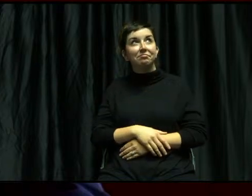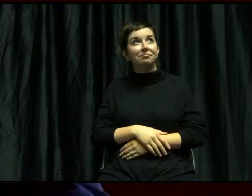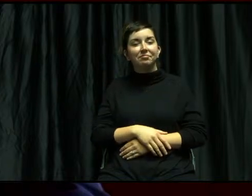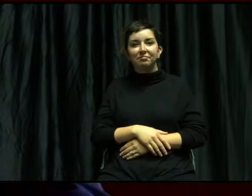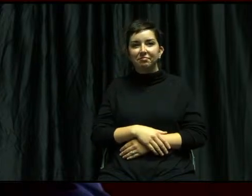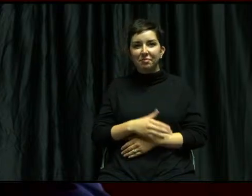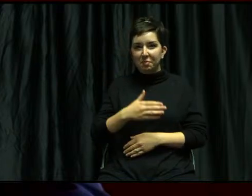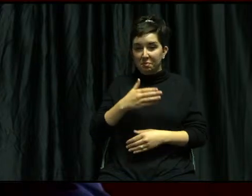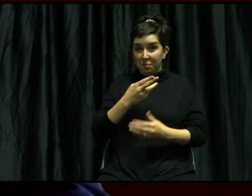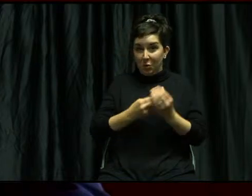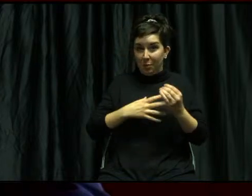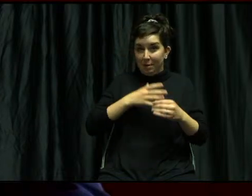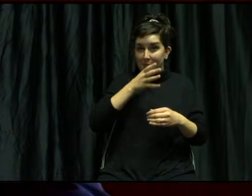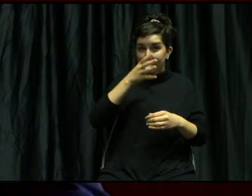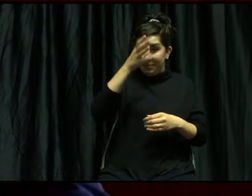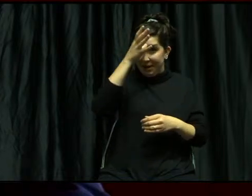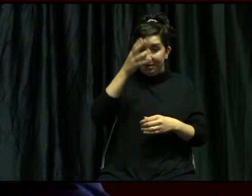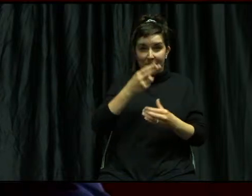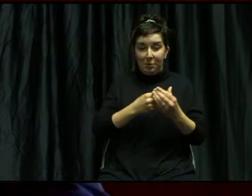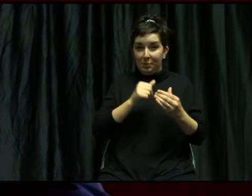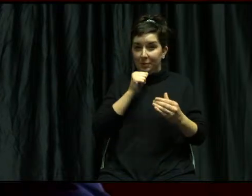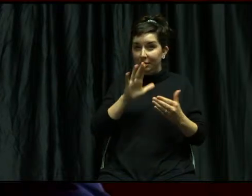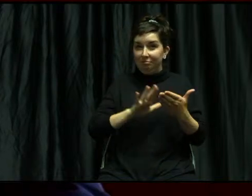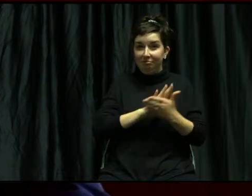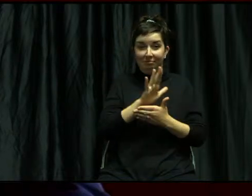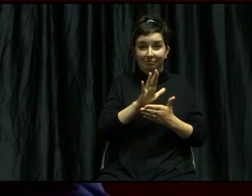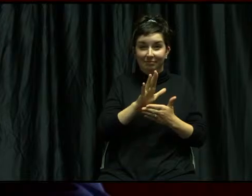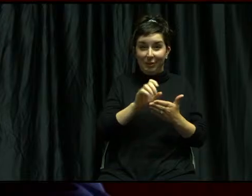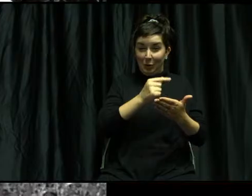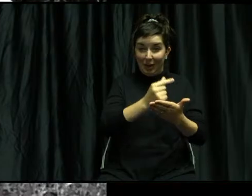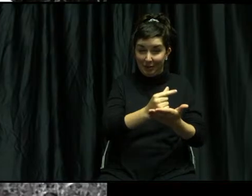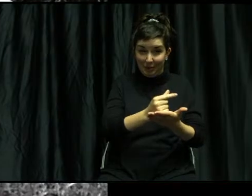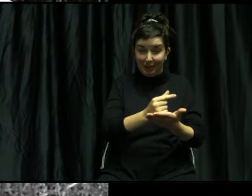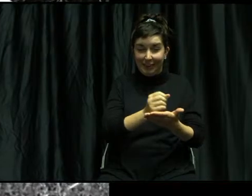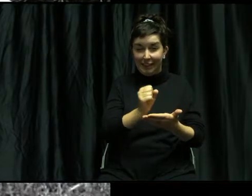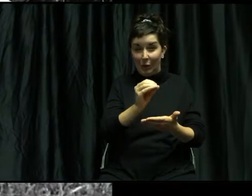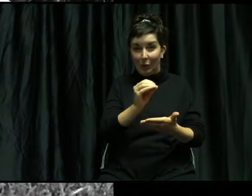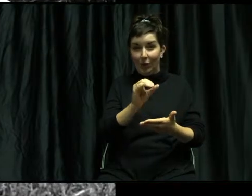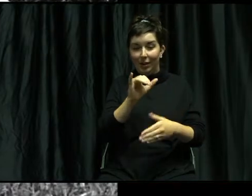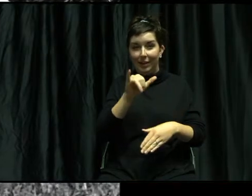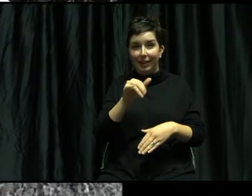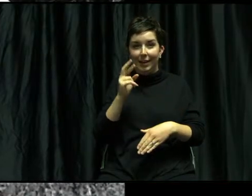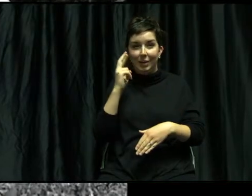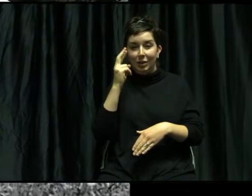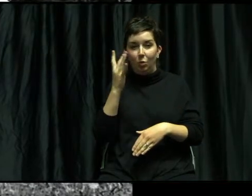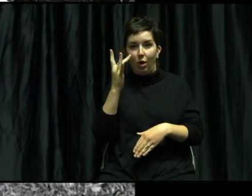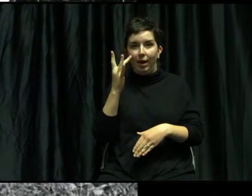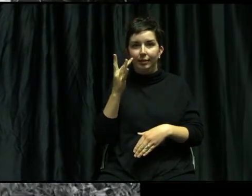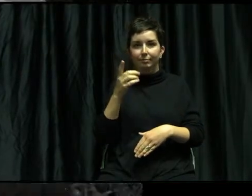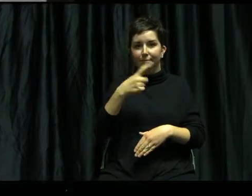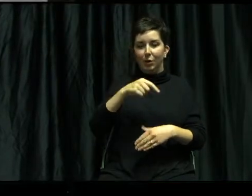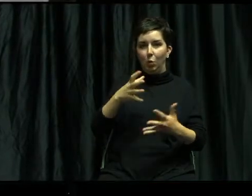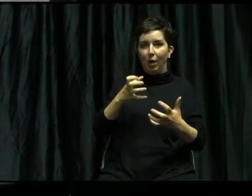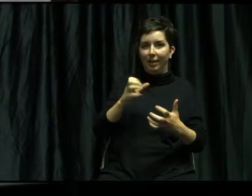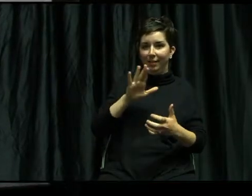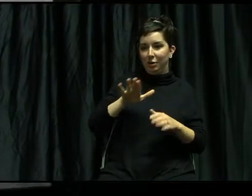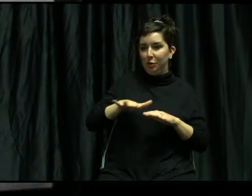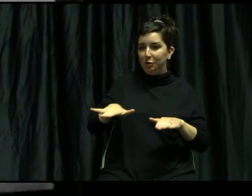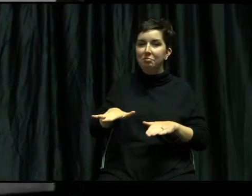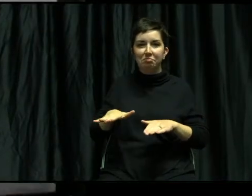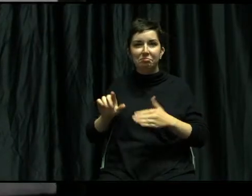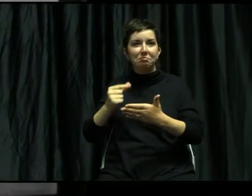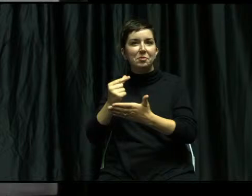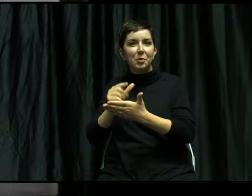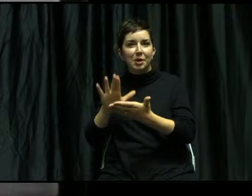college graduates, and I think that's one of the reasons why they had that aspiration for their kids. So I